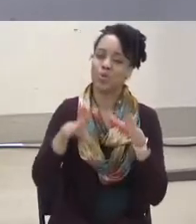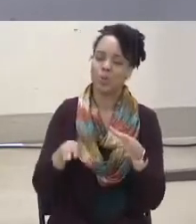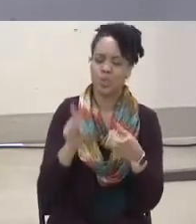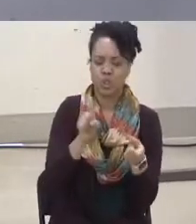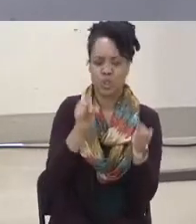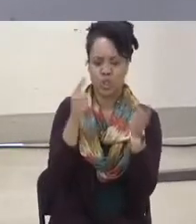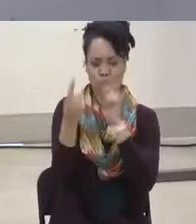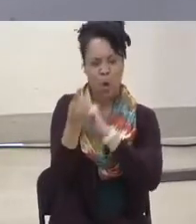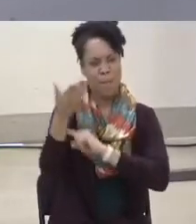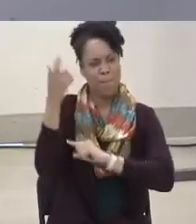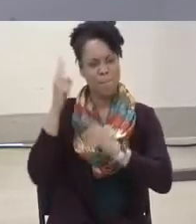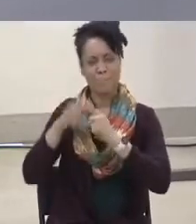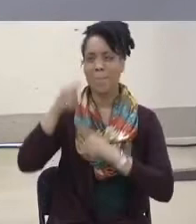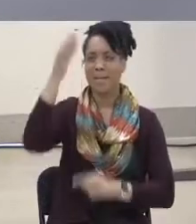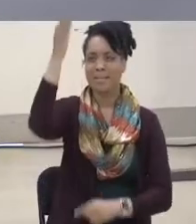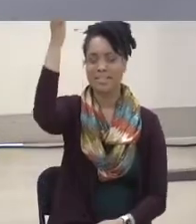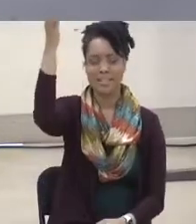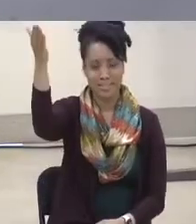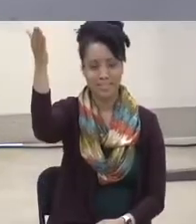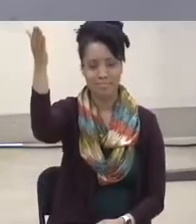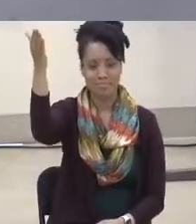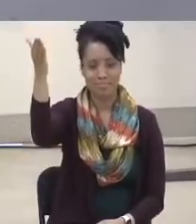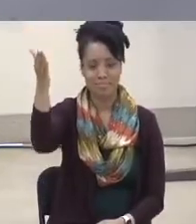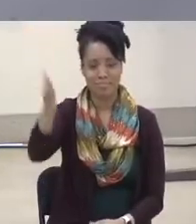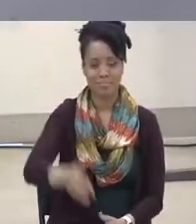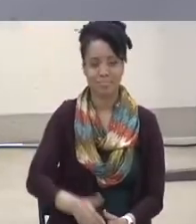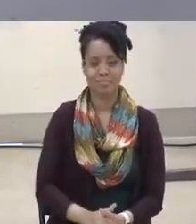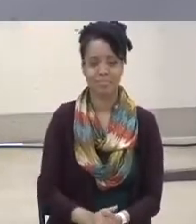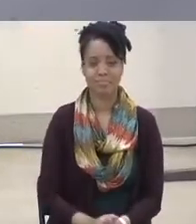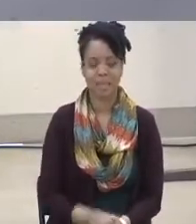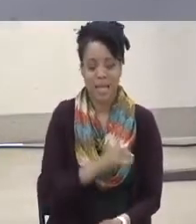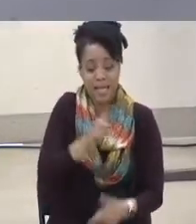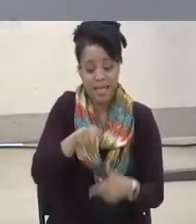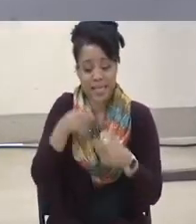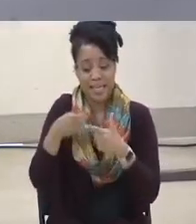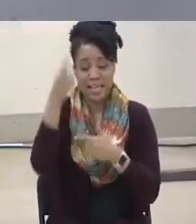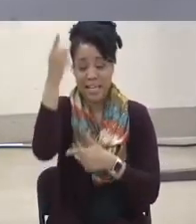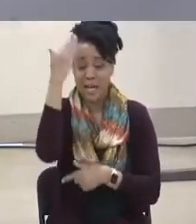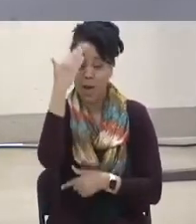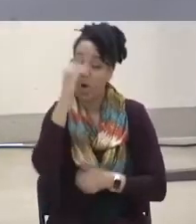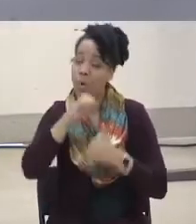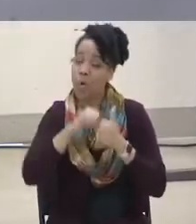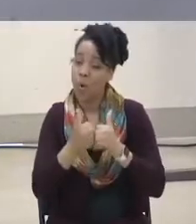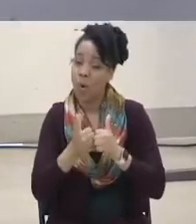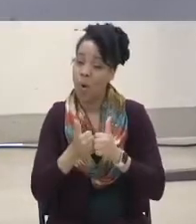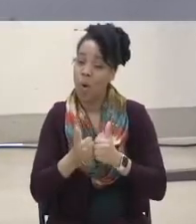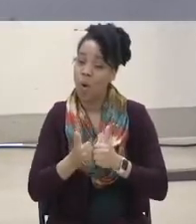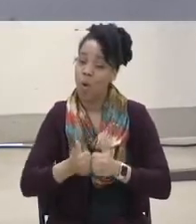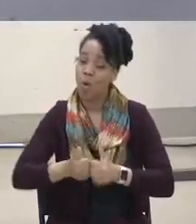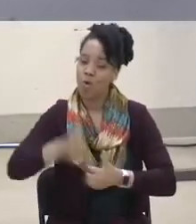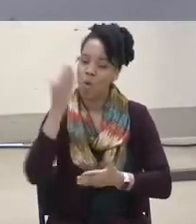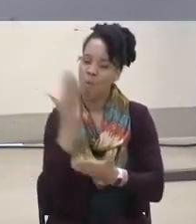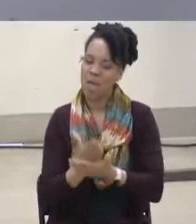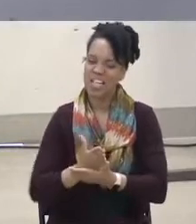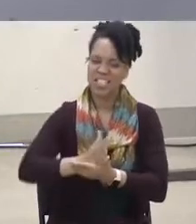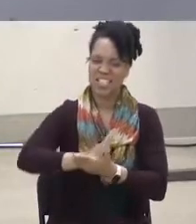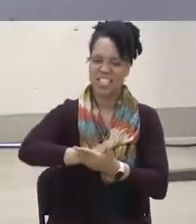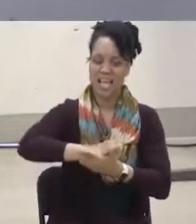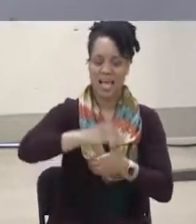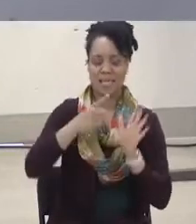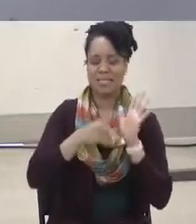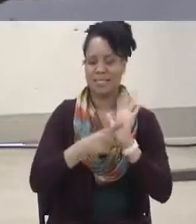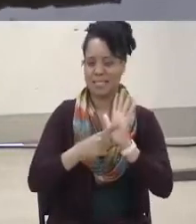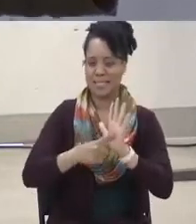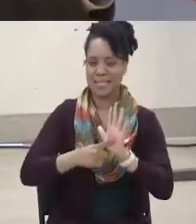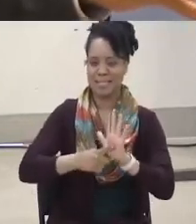to Him. Lo único que Él quiere que tú hagas es que te tornes a Él. And then He knows how to put a stop sign in front of the Y enemy. luego Él